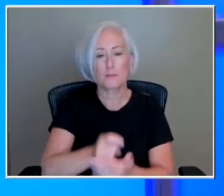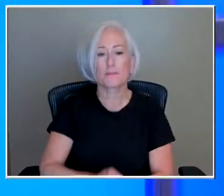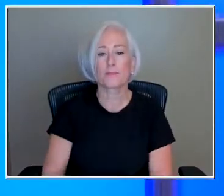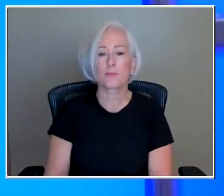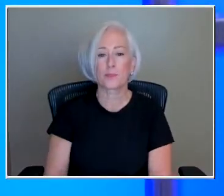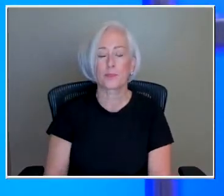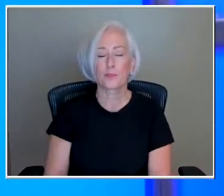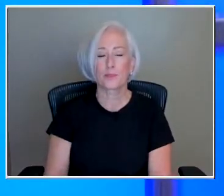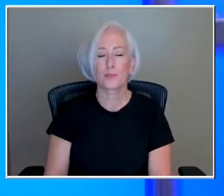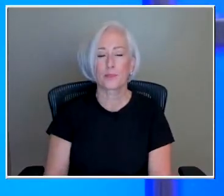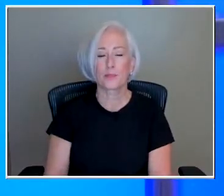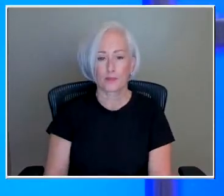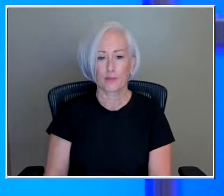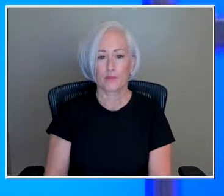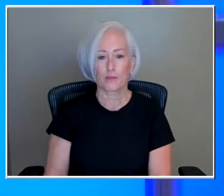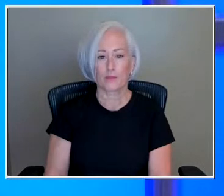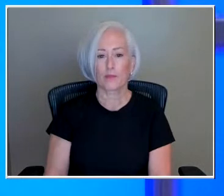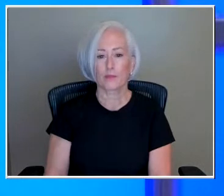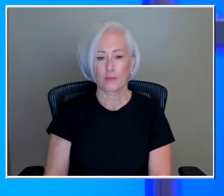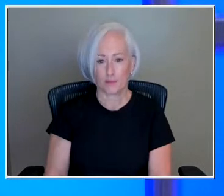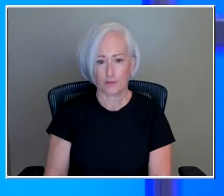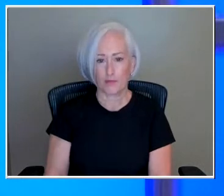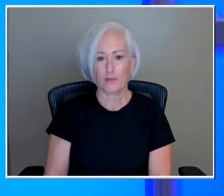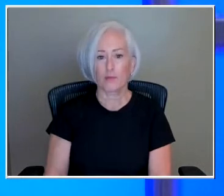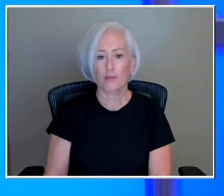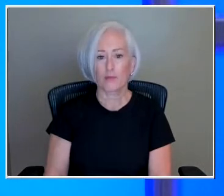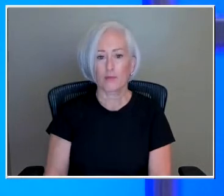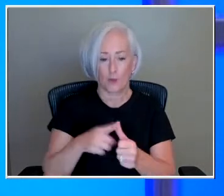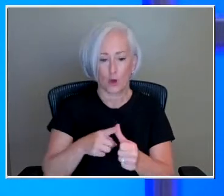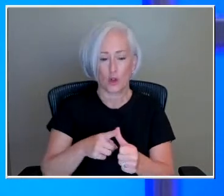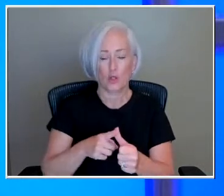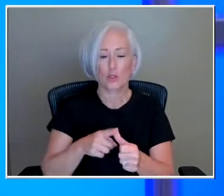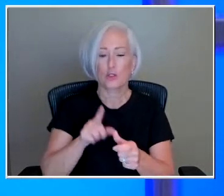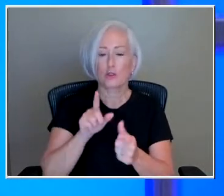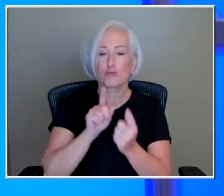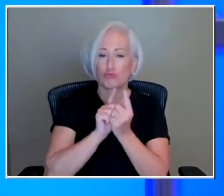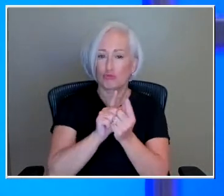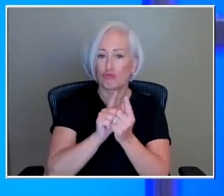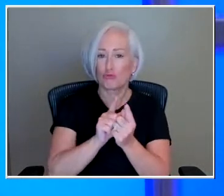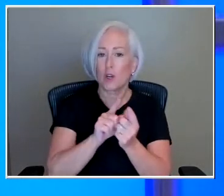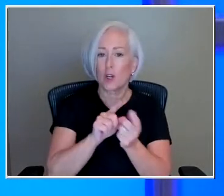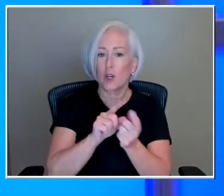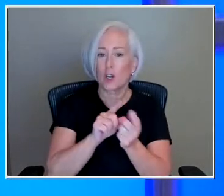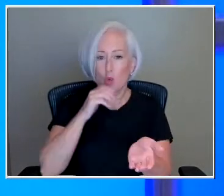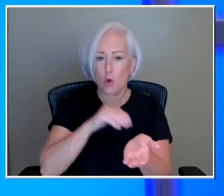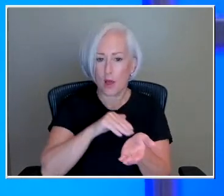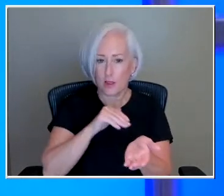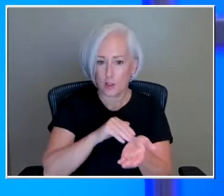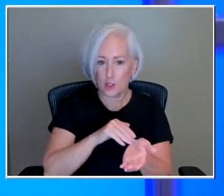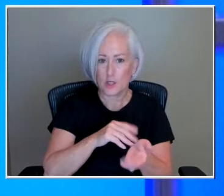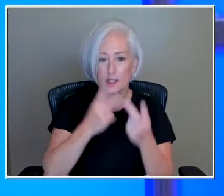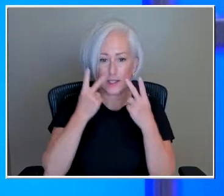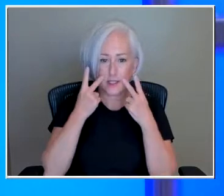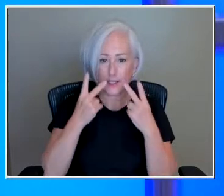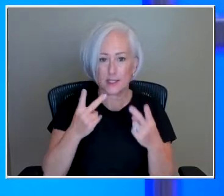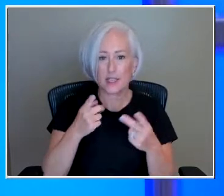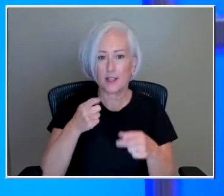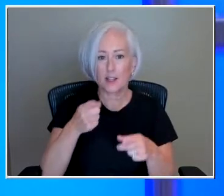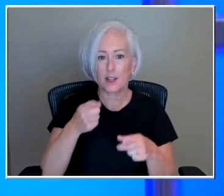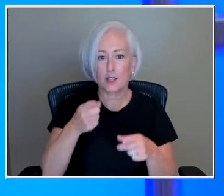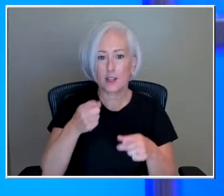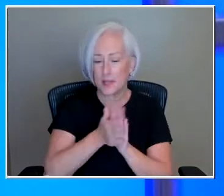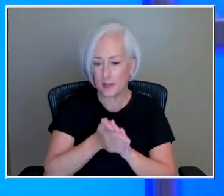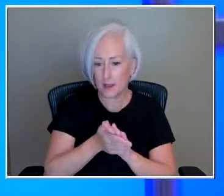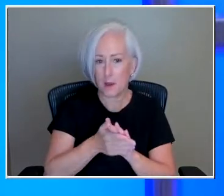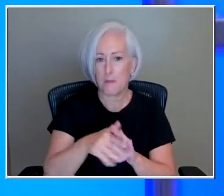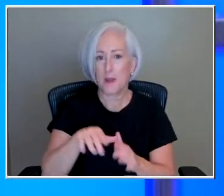can. See that you've worked with a neurologist and see that you are becoming medically refractory. So tremor is something that slowly increases